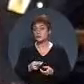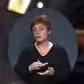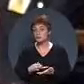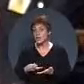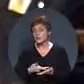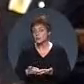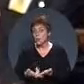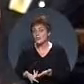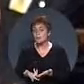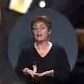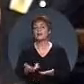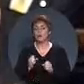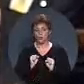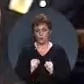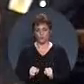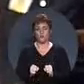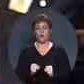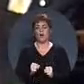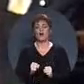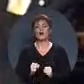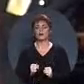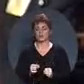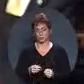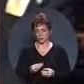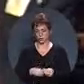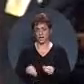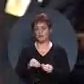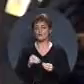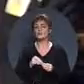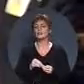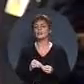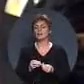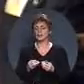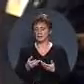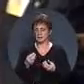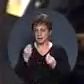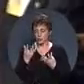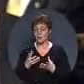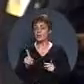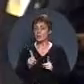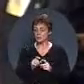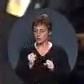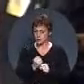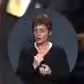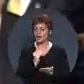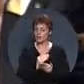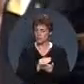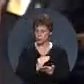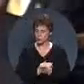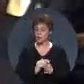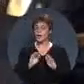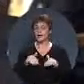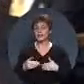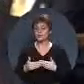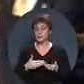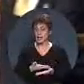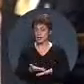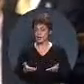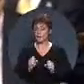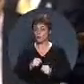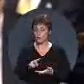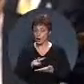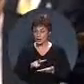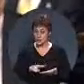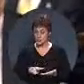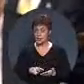out measures that the House will look at and hopefully will support so that we can get on and protect the,